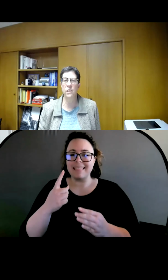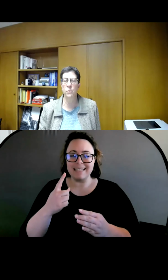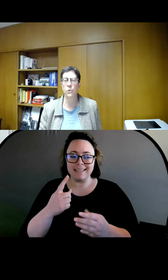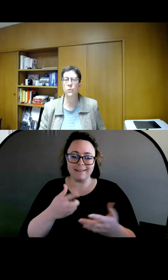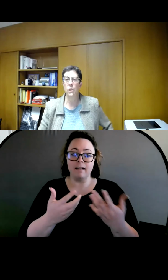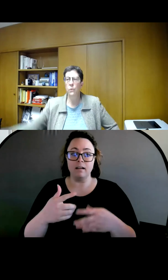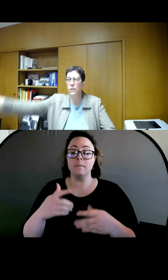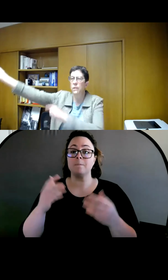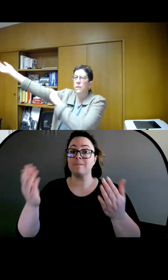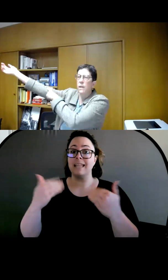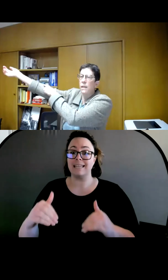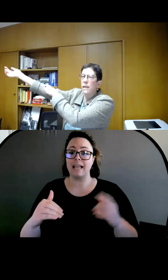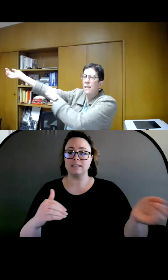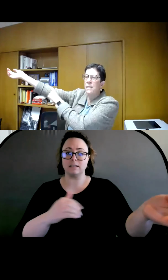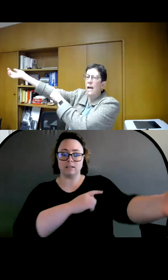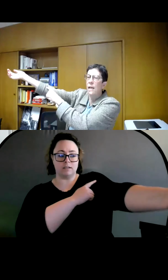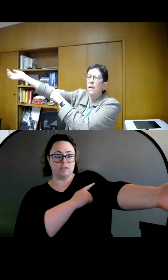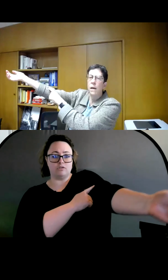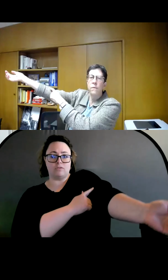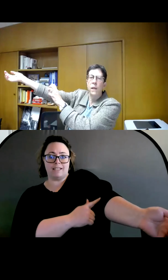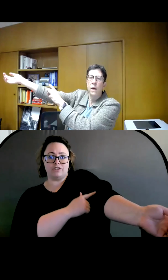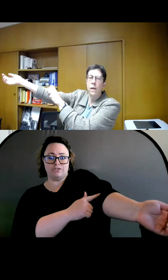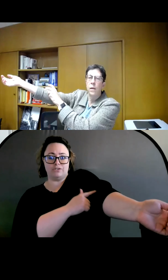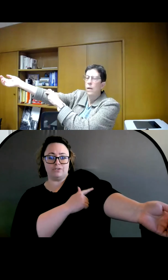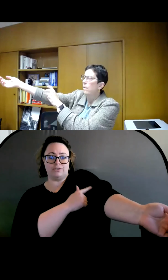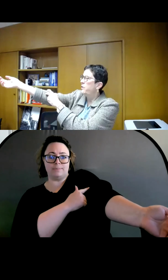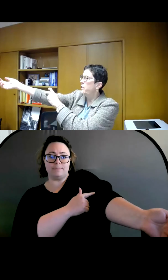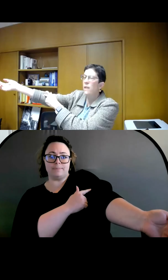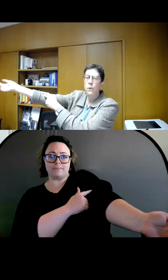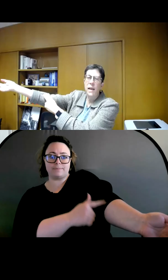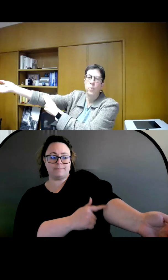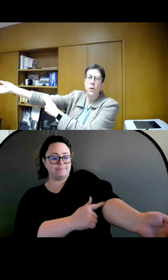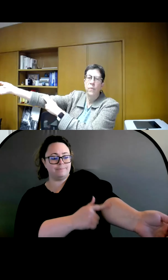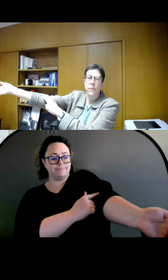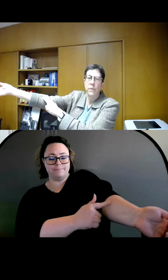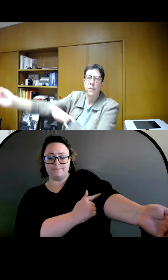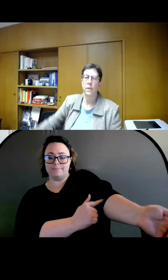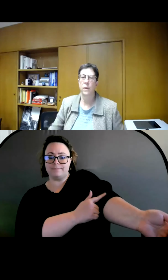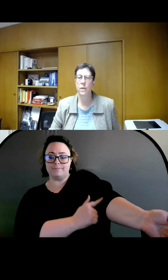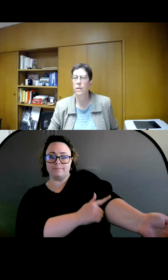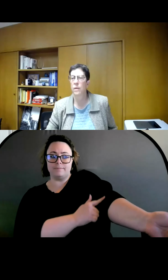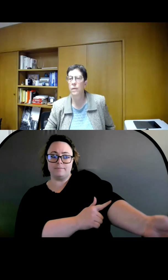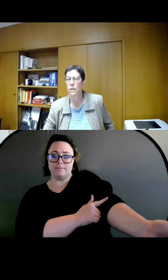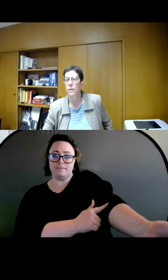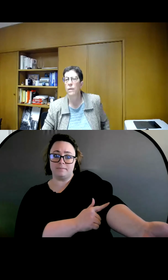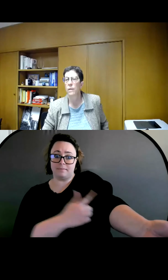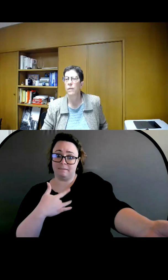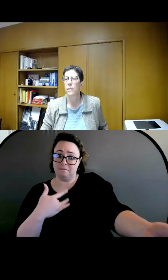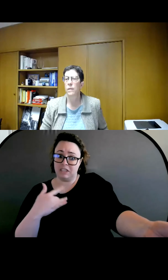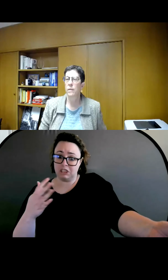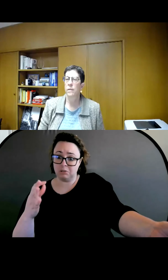go to this bruise, which is on the inside of the, just below the elbow.